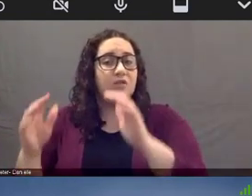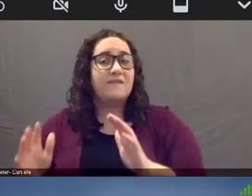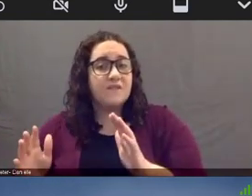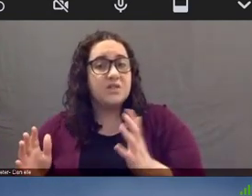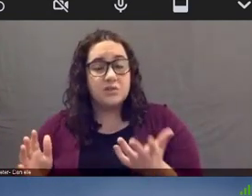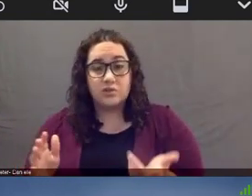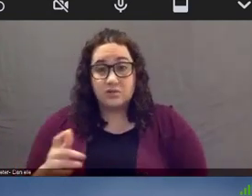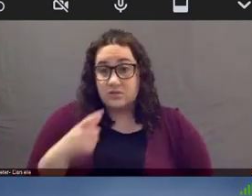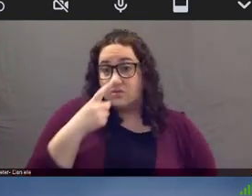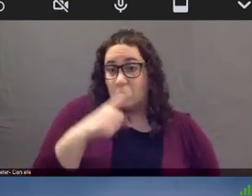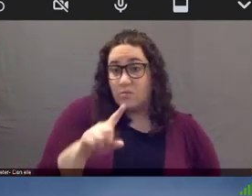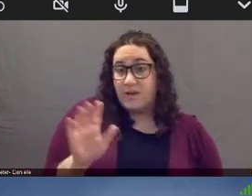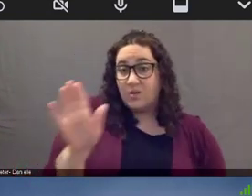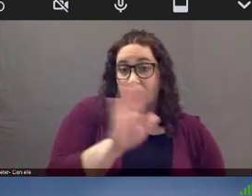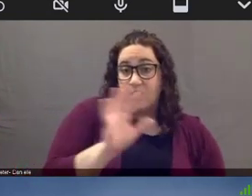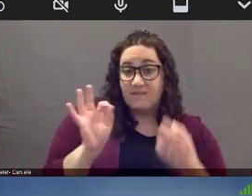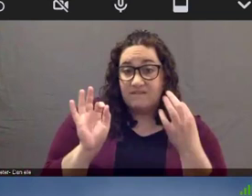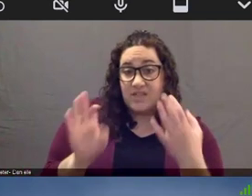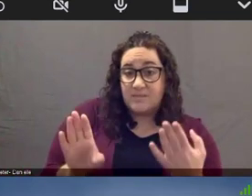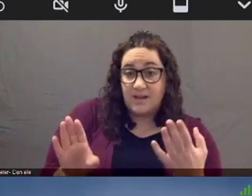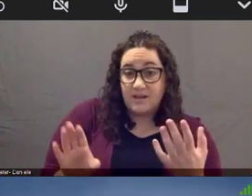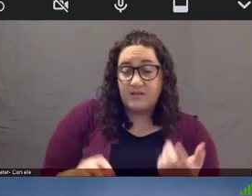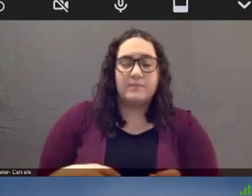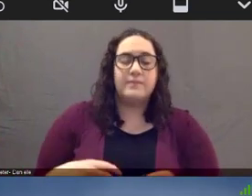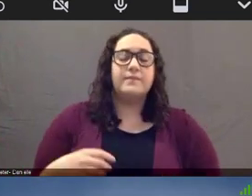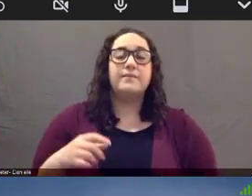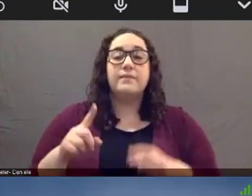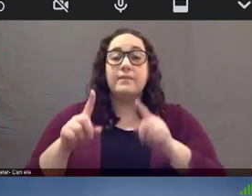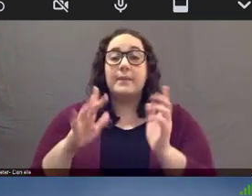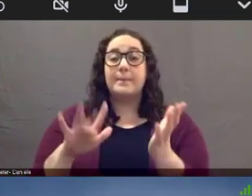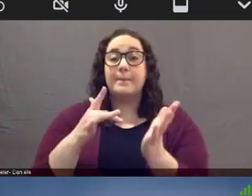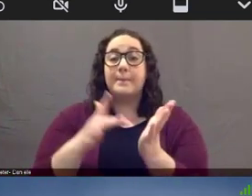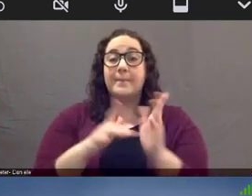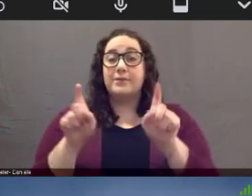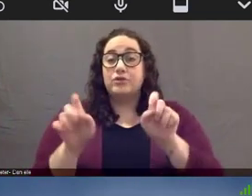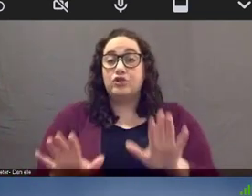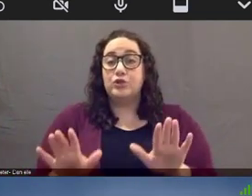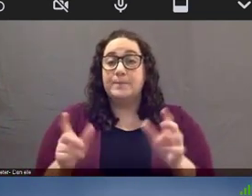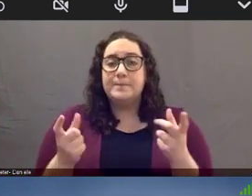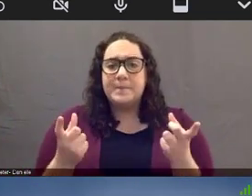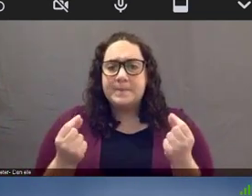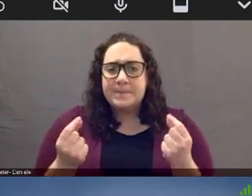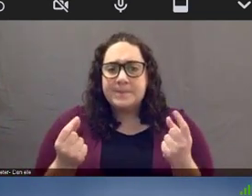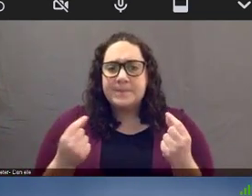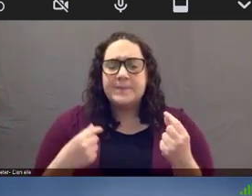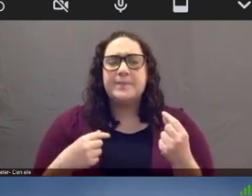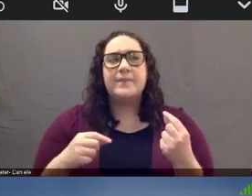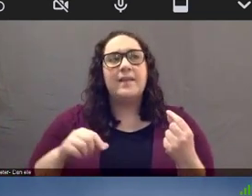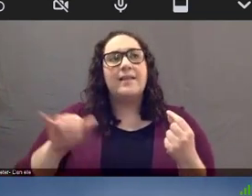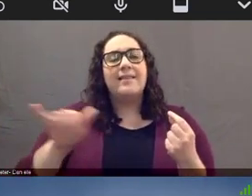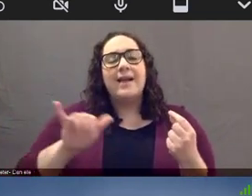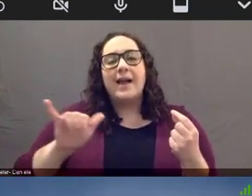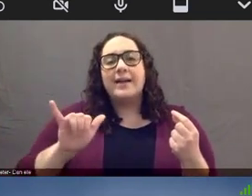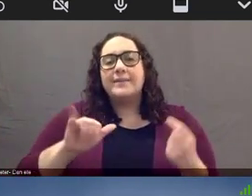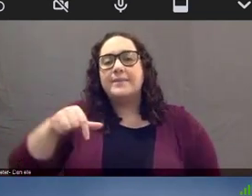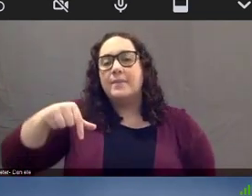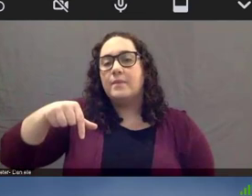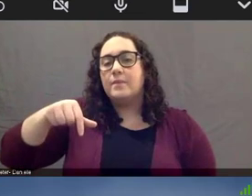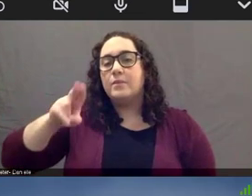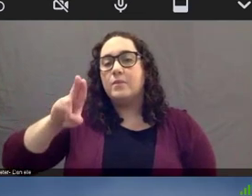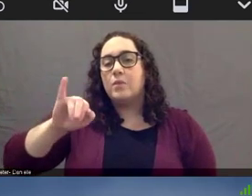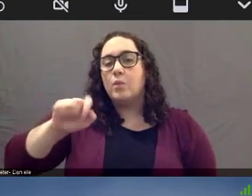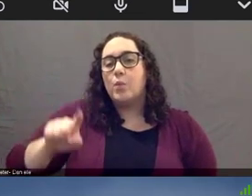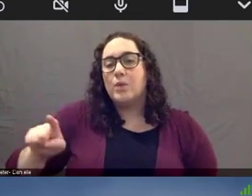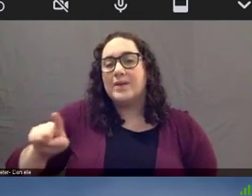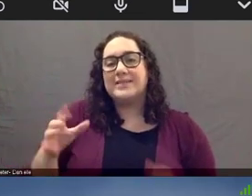for their midterms was to have, again, sort of like a quiz link where for each of the long